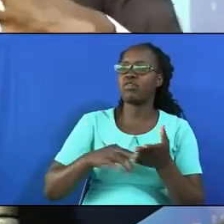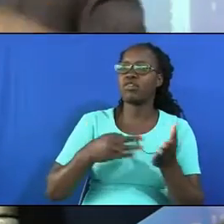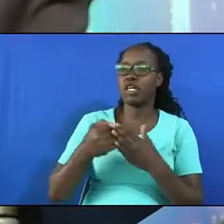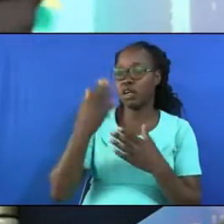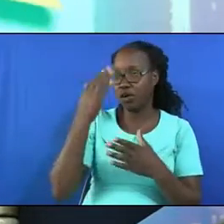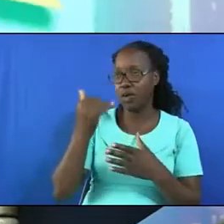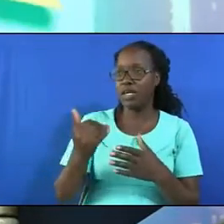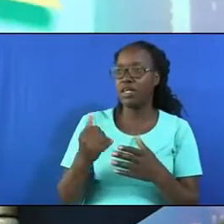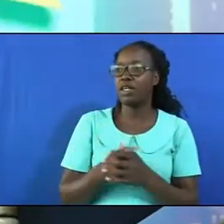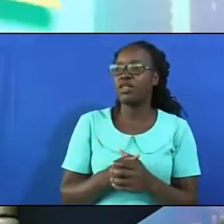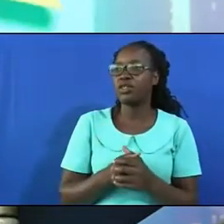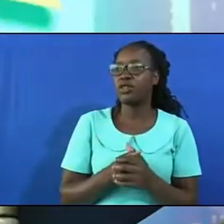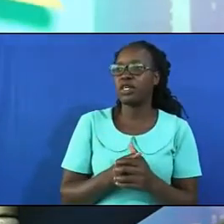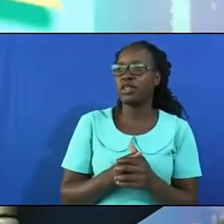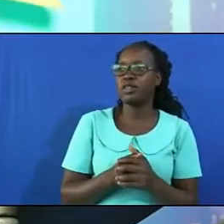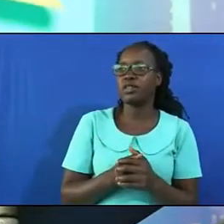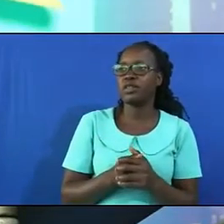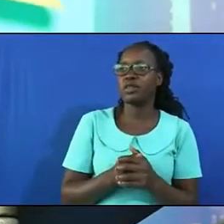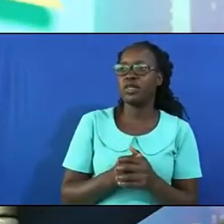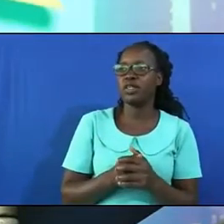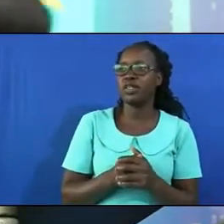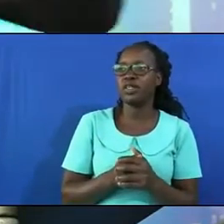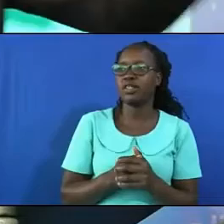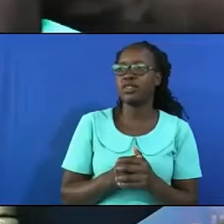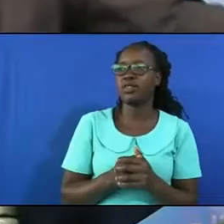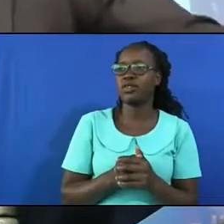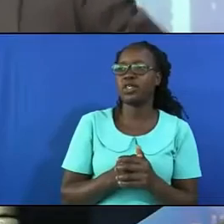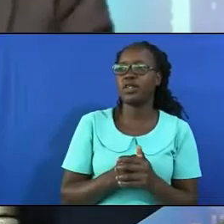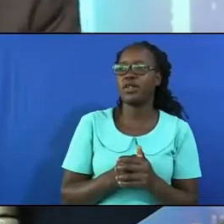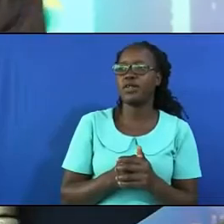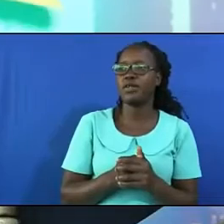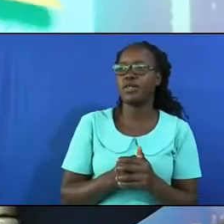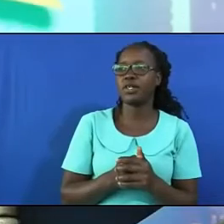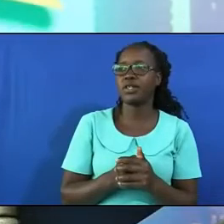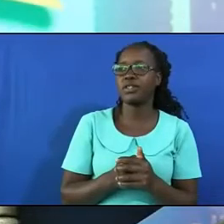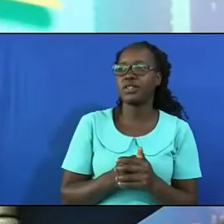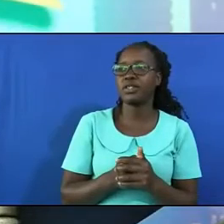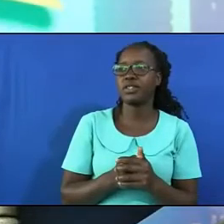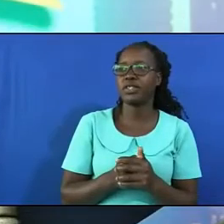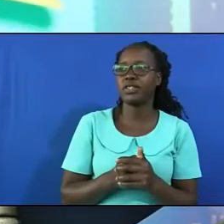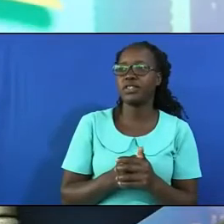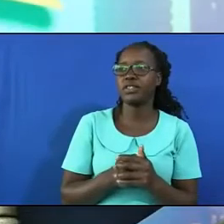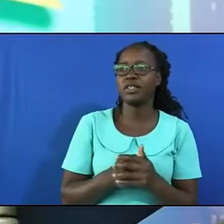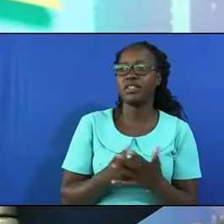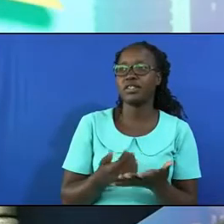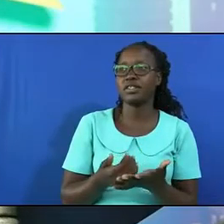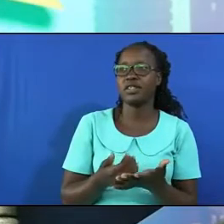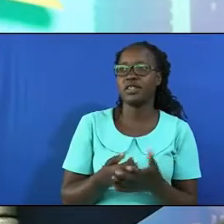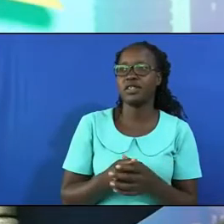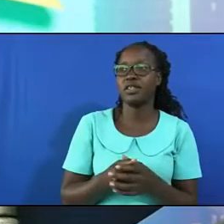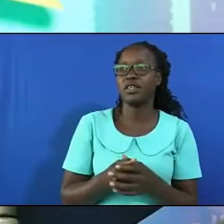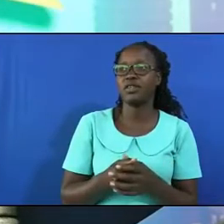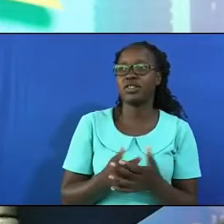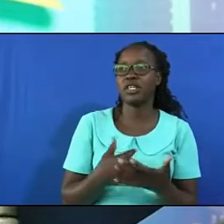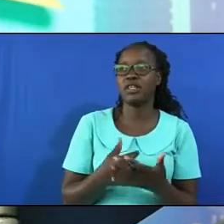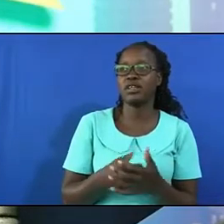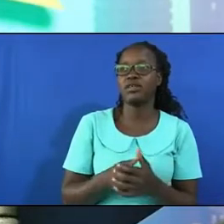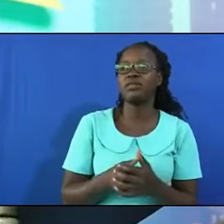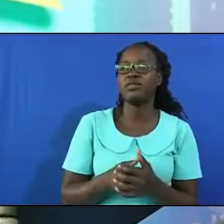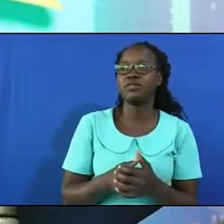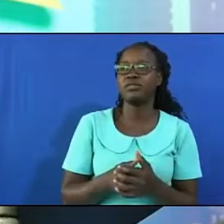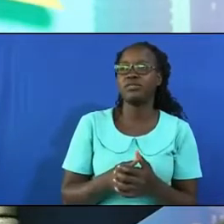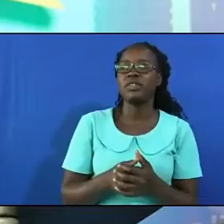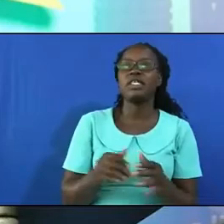when desperation in your singlehood grows, it will affect your work, affect your health, affect your spiritual life,